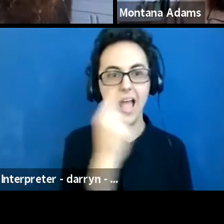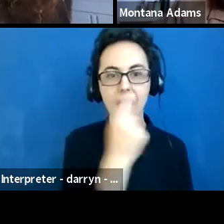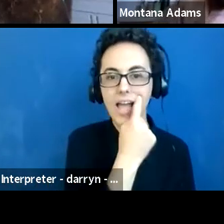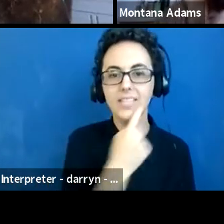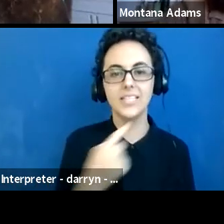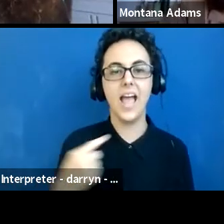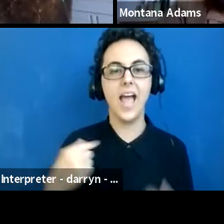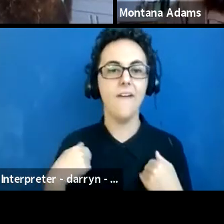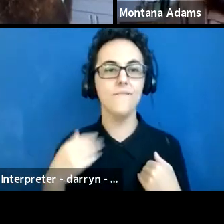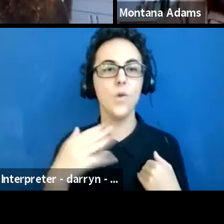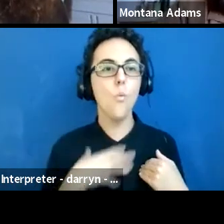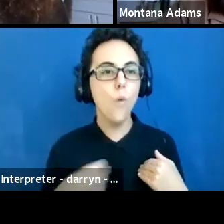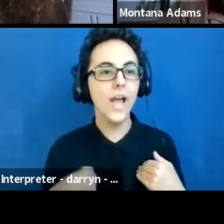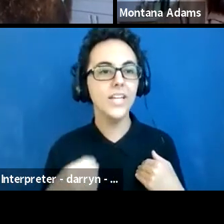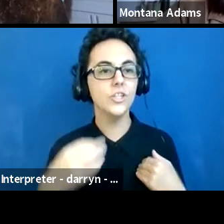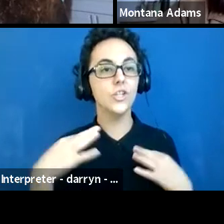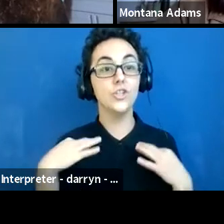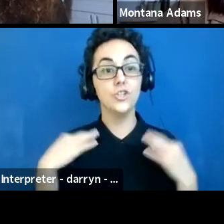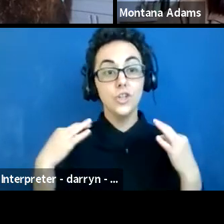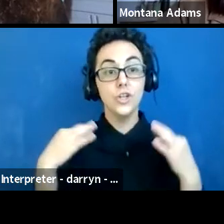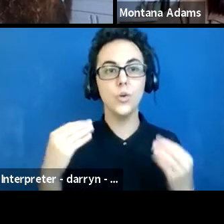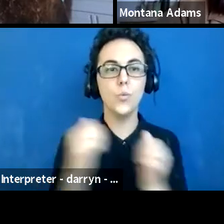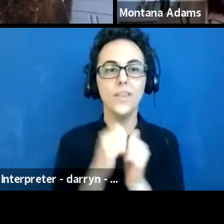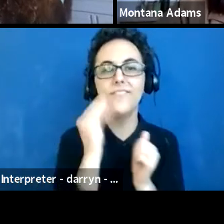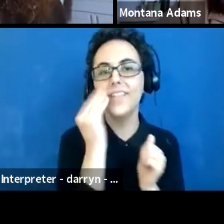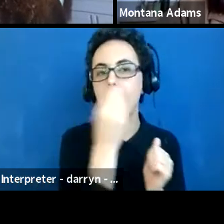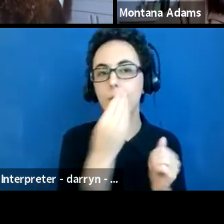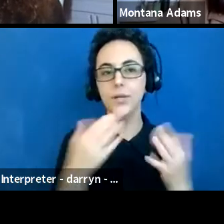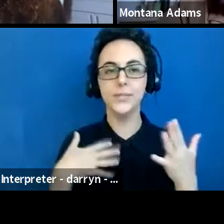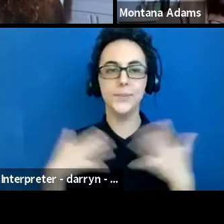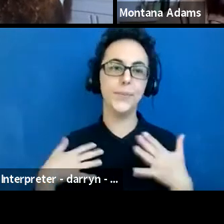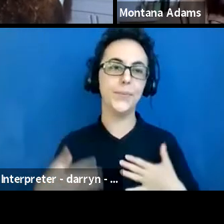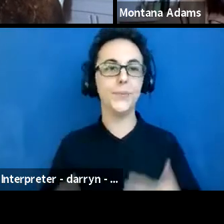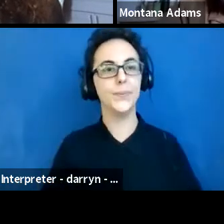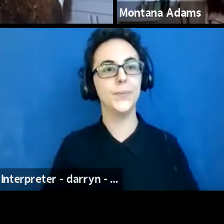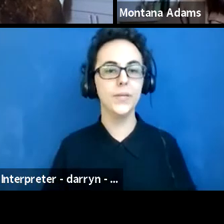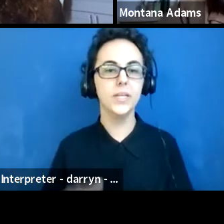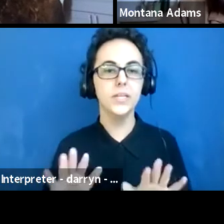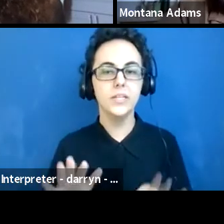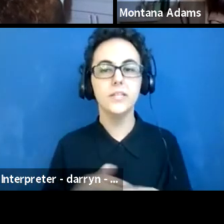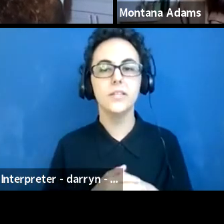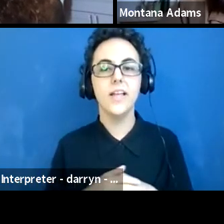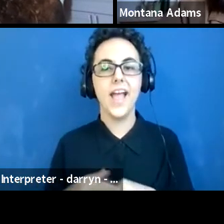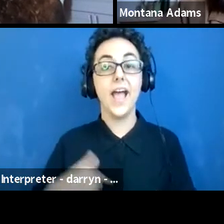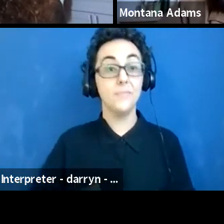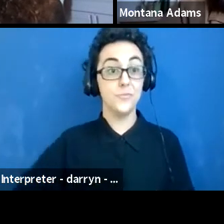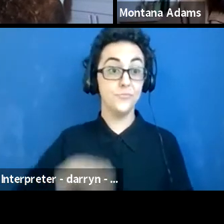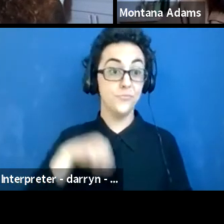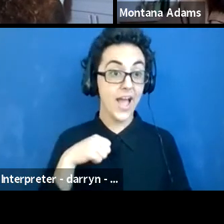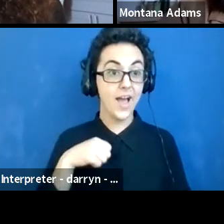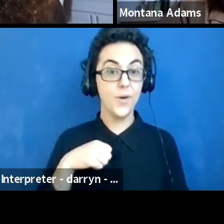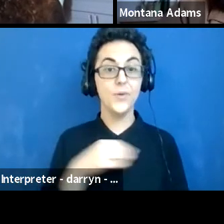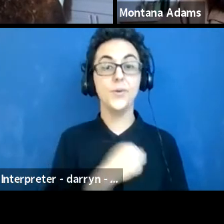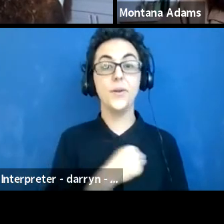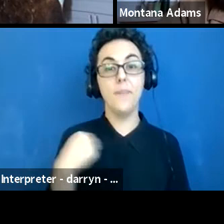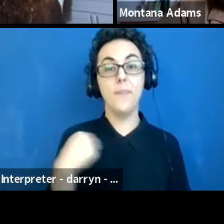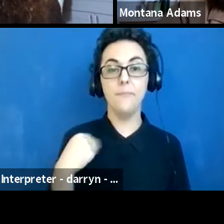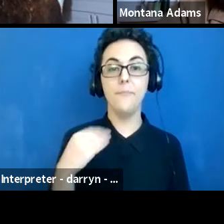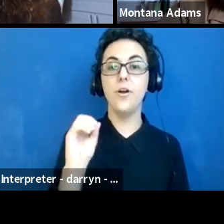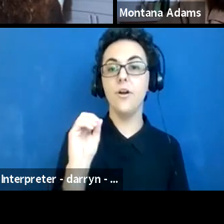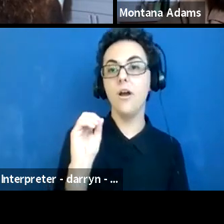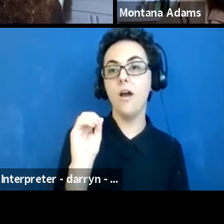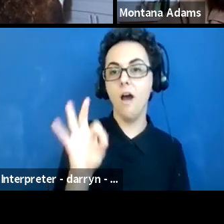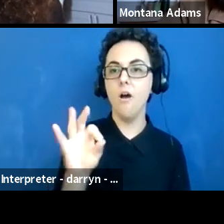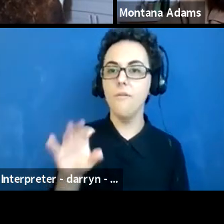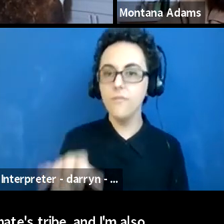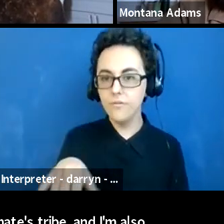white shirt with a floral pattern on it. I am a proud member of the Klamath tribe, and I